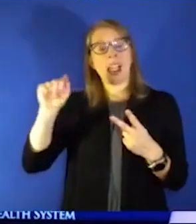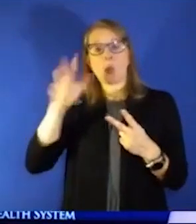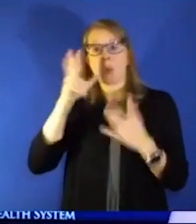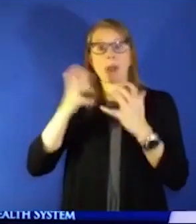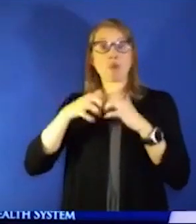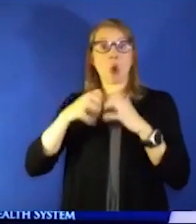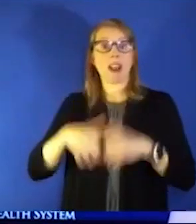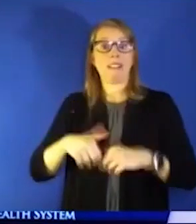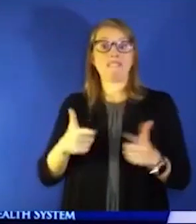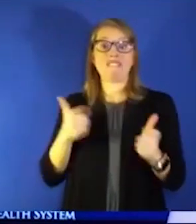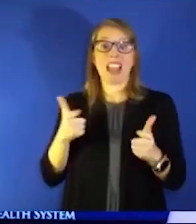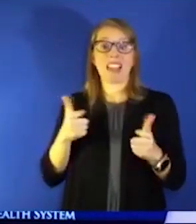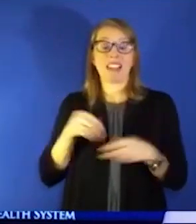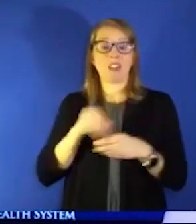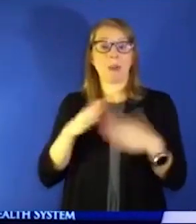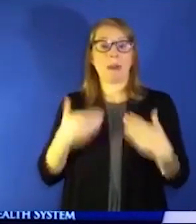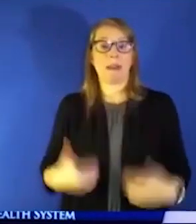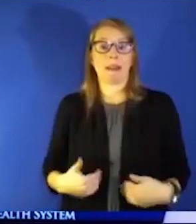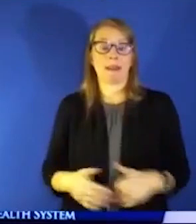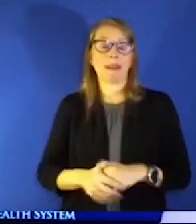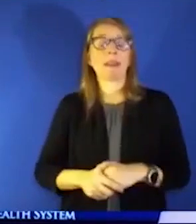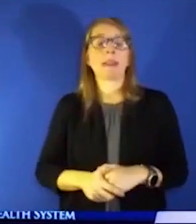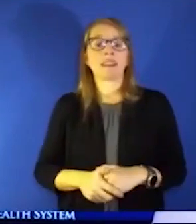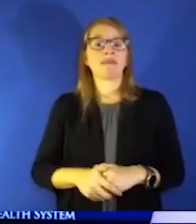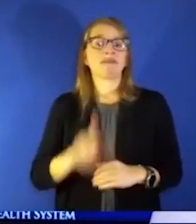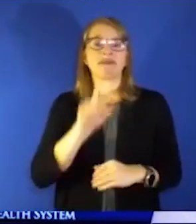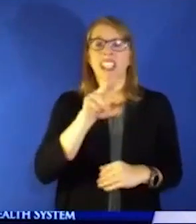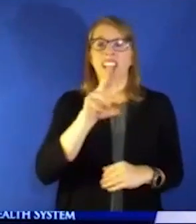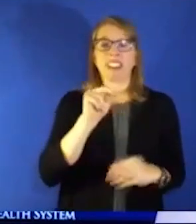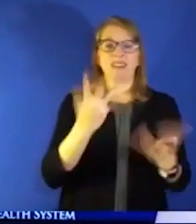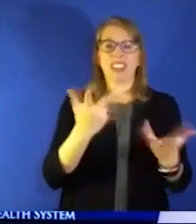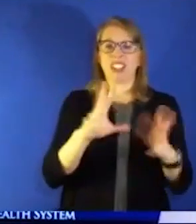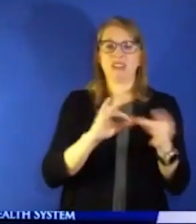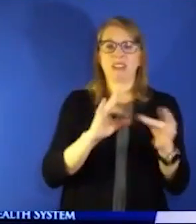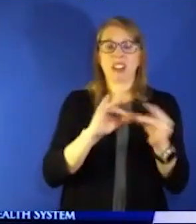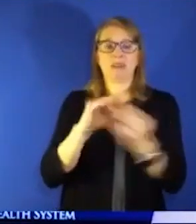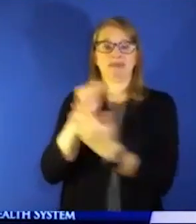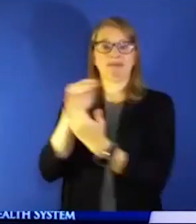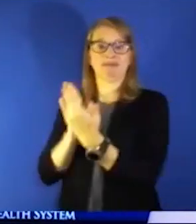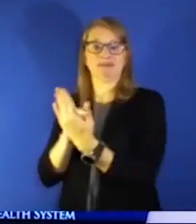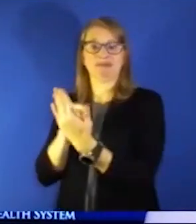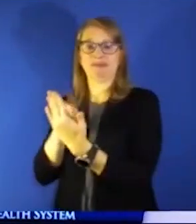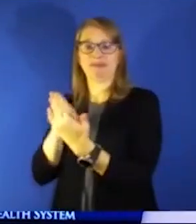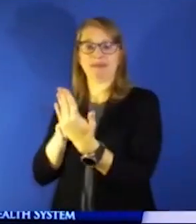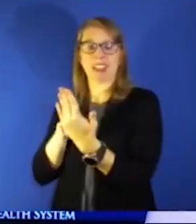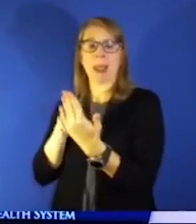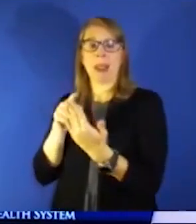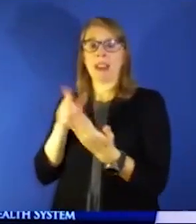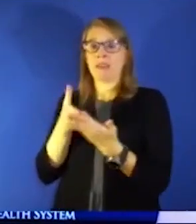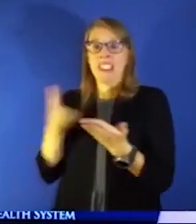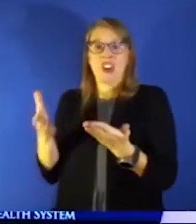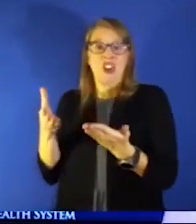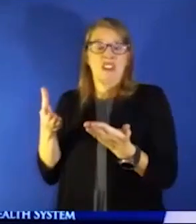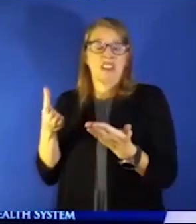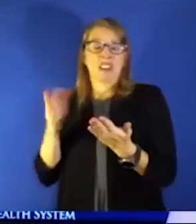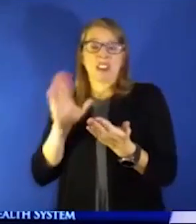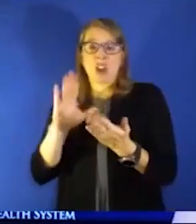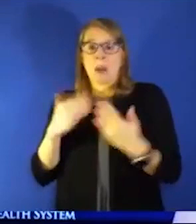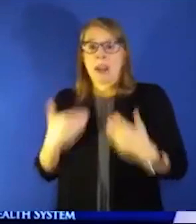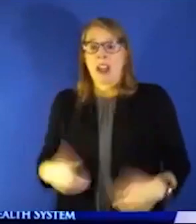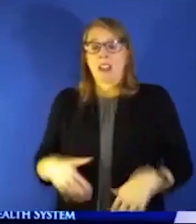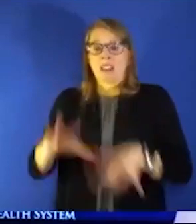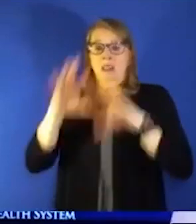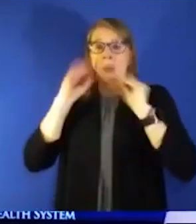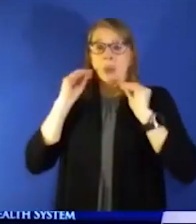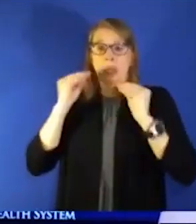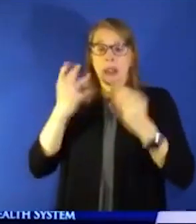said, inside your body. The rest of the materials are really fairly inert, and it's materials that you otherwise take in. We had talked about this before